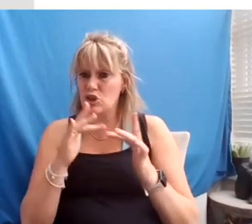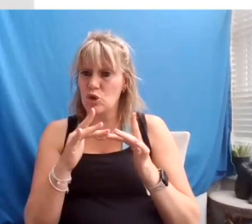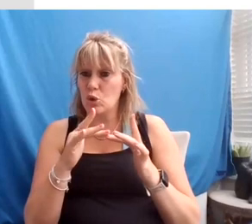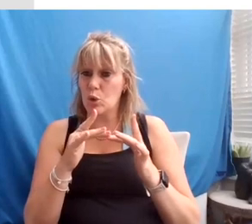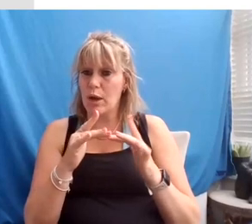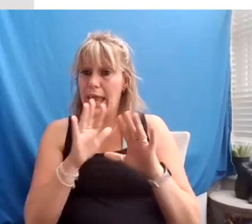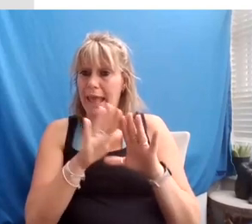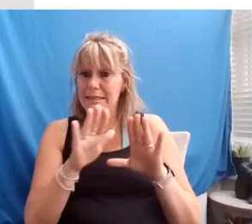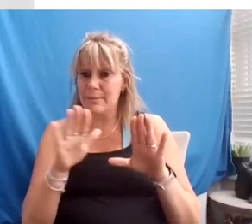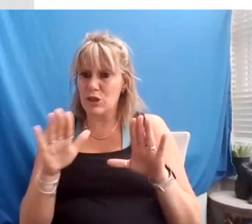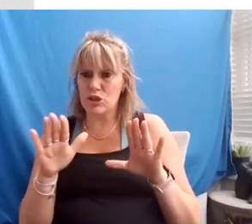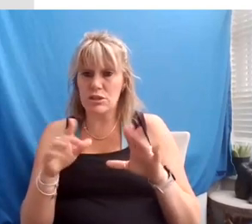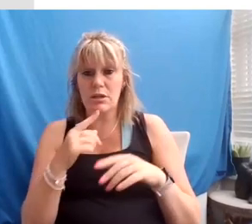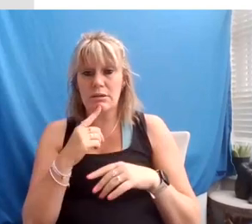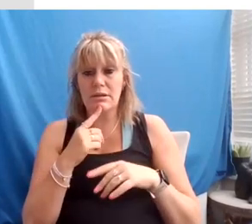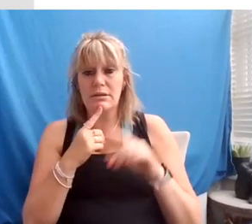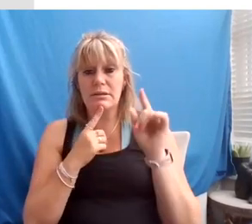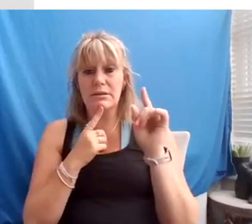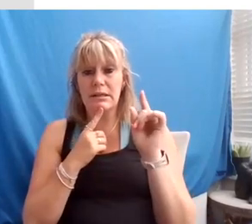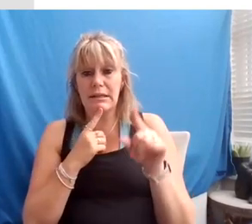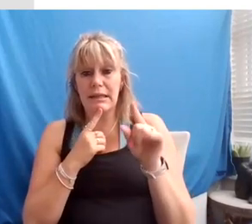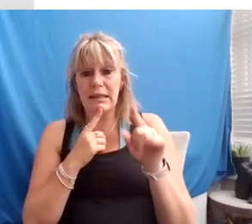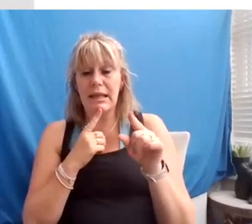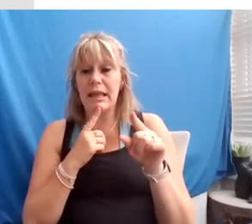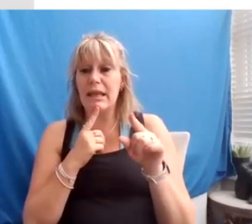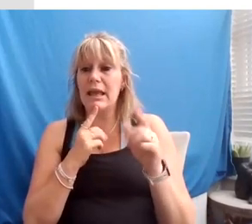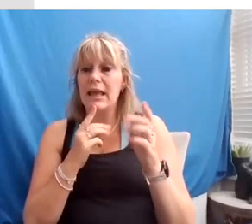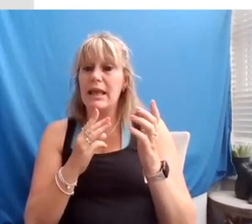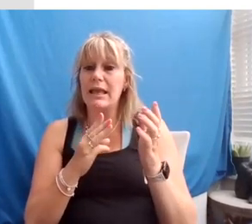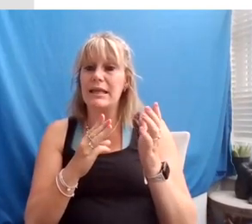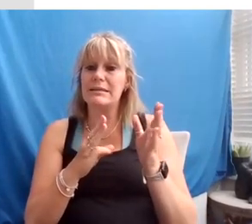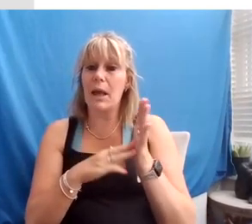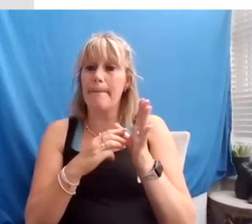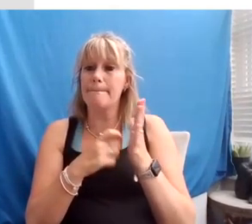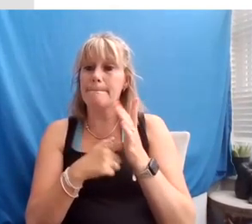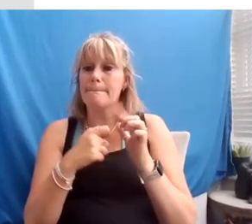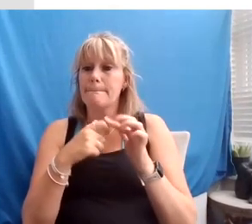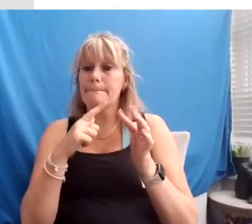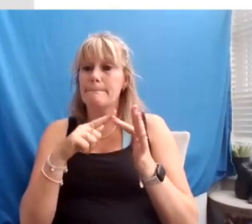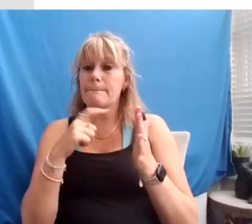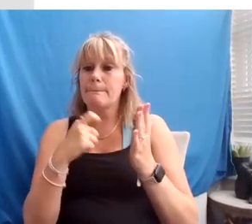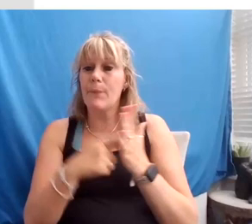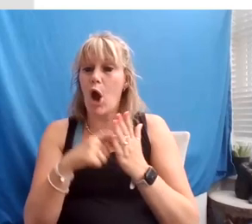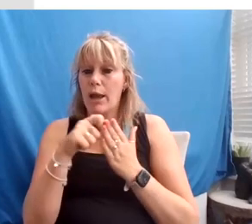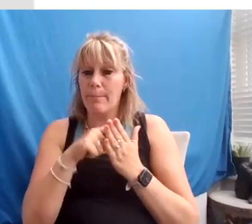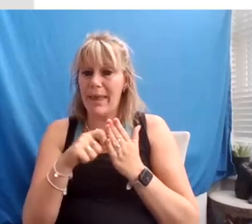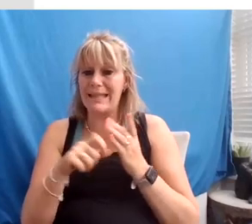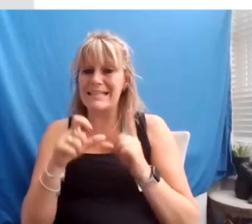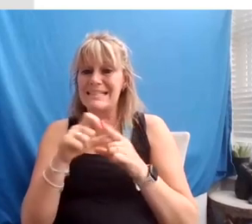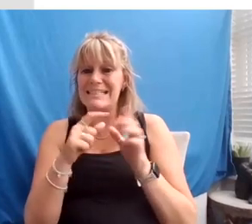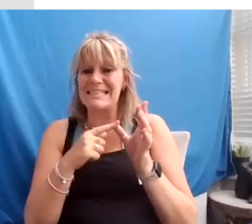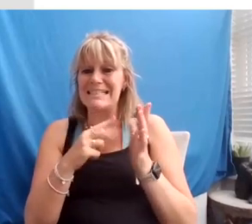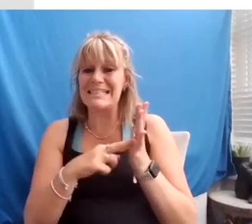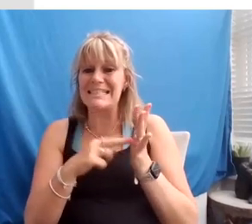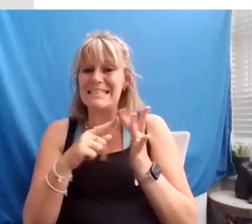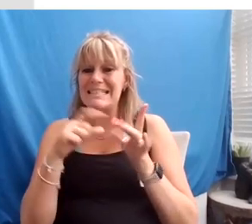And here we have another marker pen work. This is David Elton. And David's been, like so many of you, David's been exhibiting with us